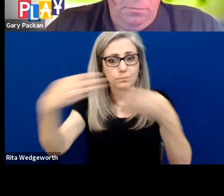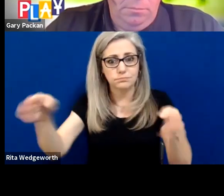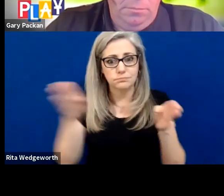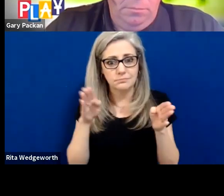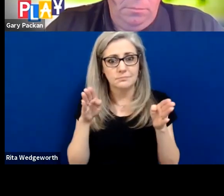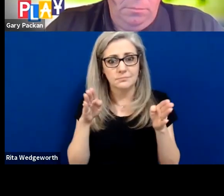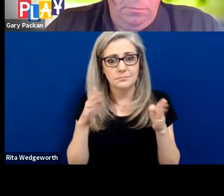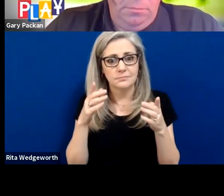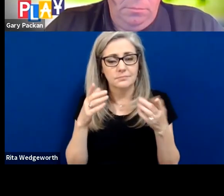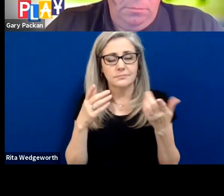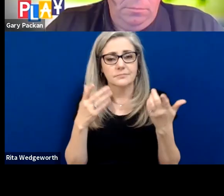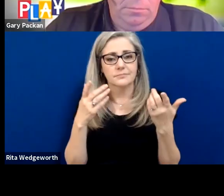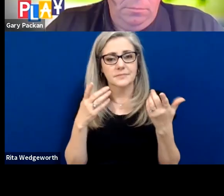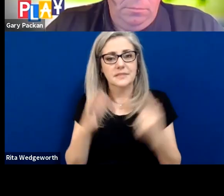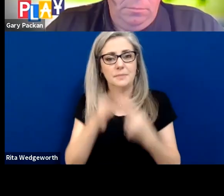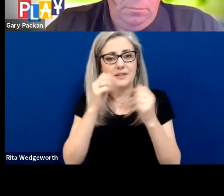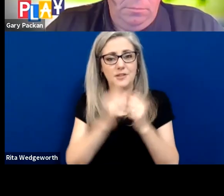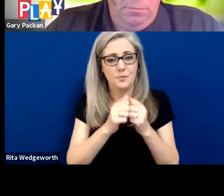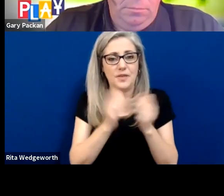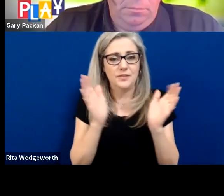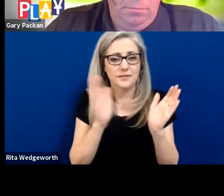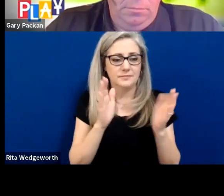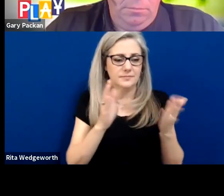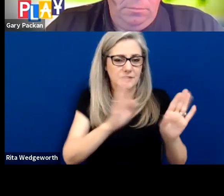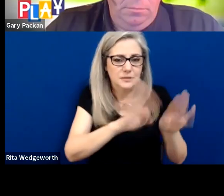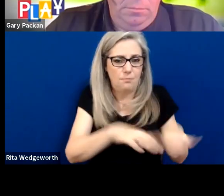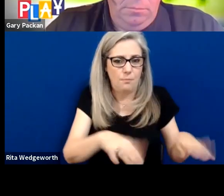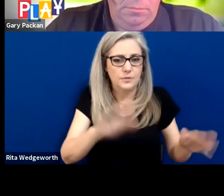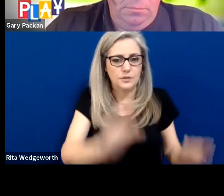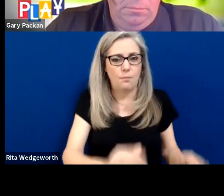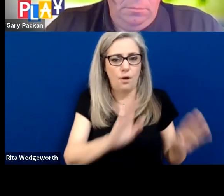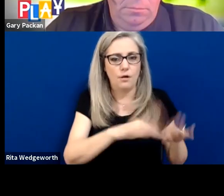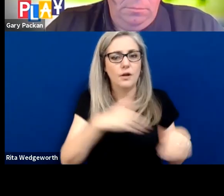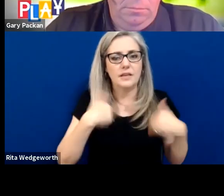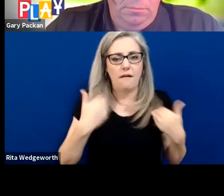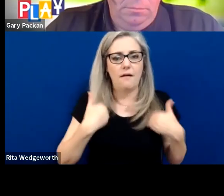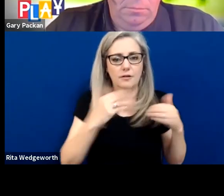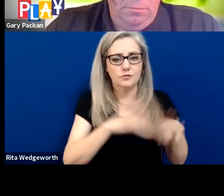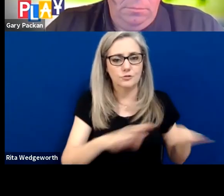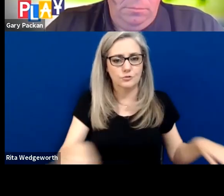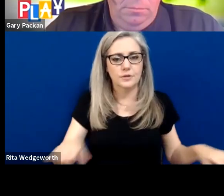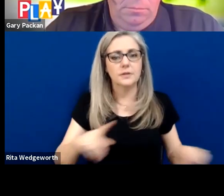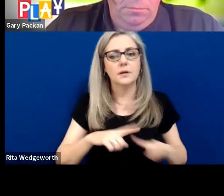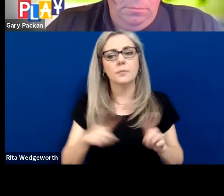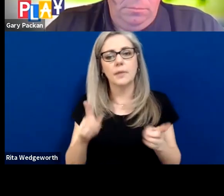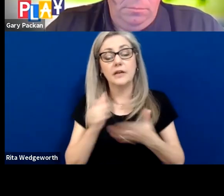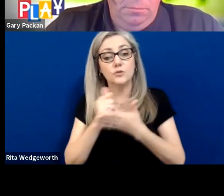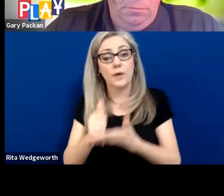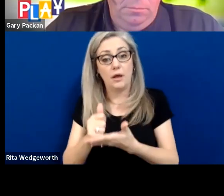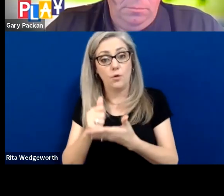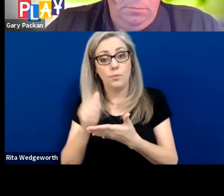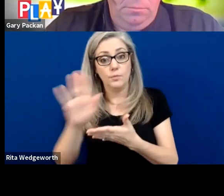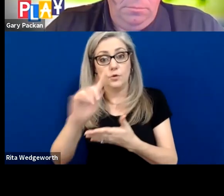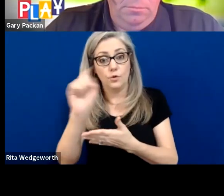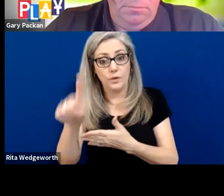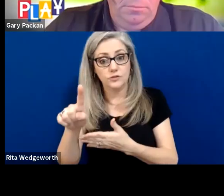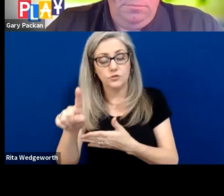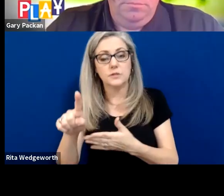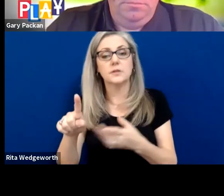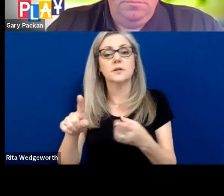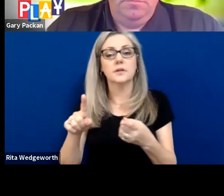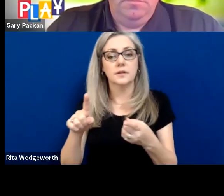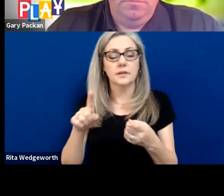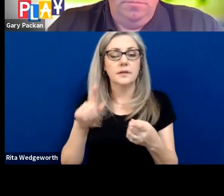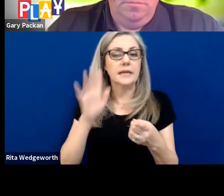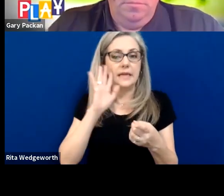of the day, especially with small children. So. To help answer that question, if it was programming, it would be designed to